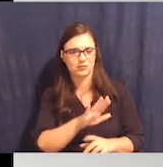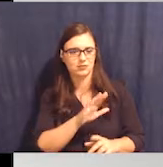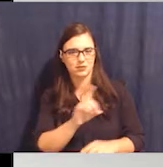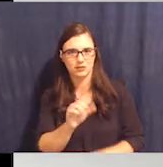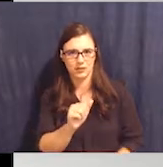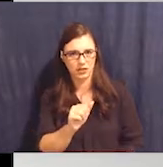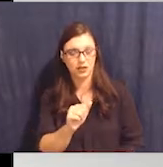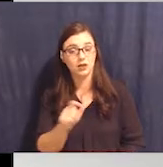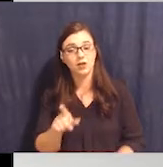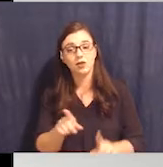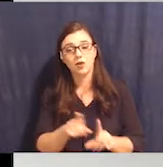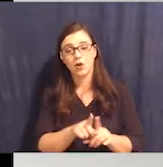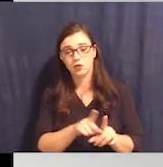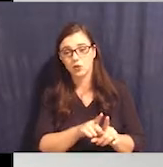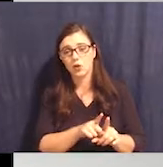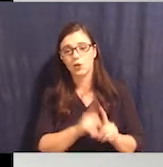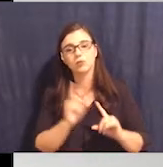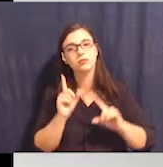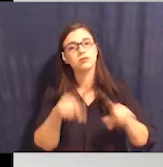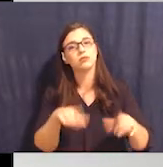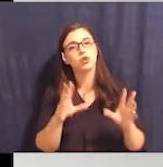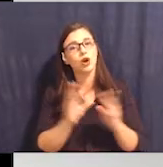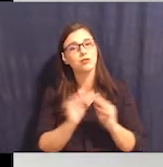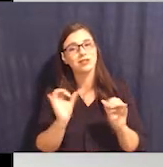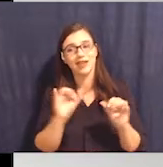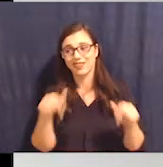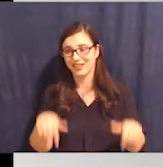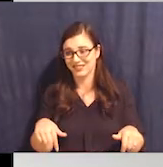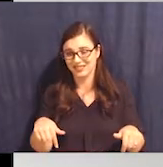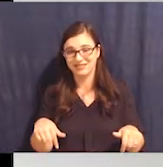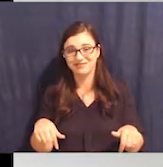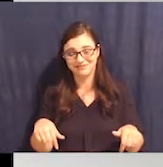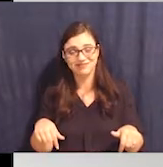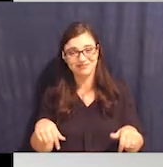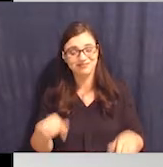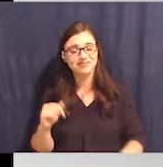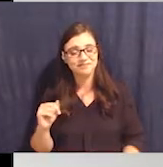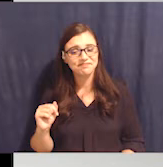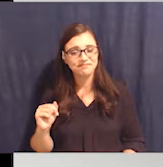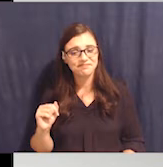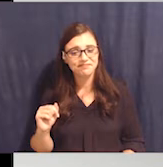because of your child's disability. And also, attending a conference like this,